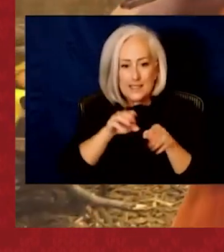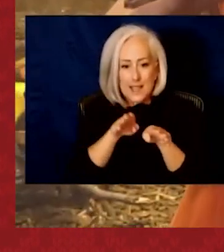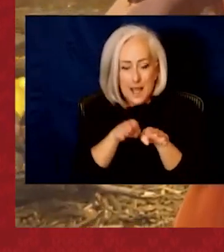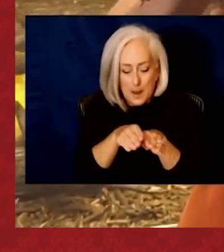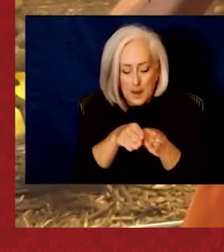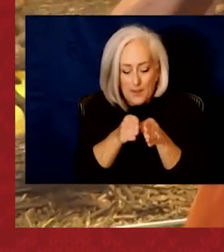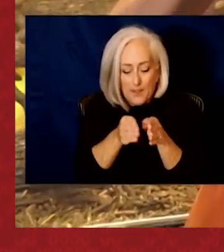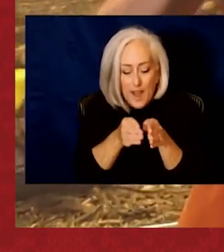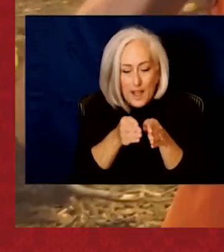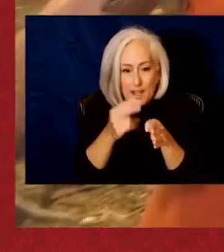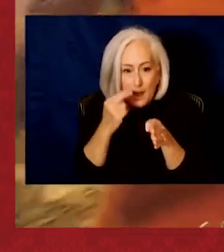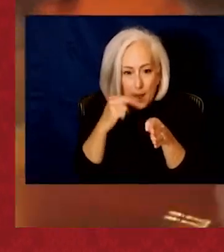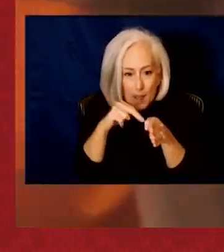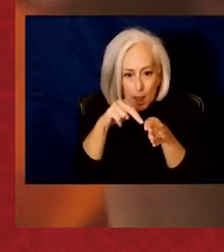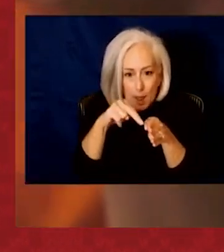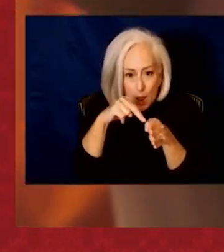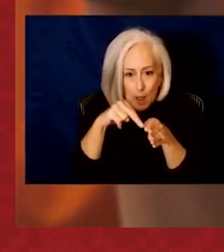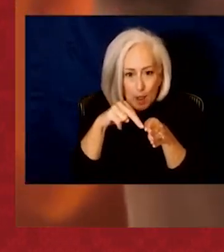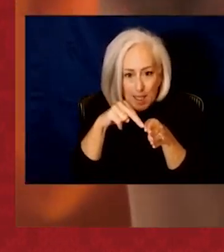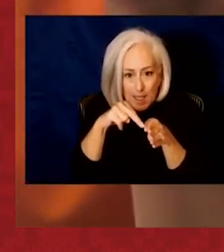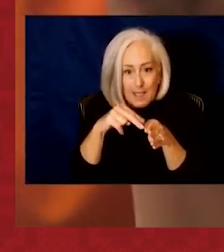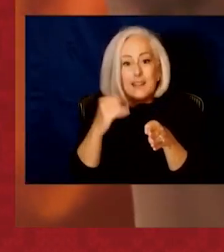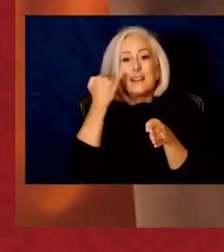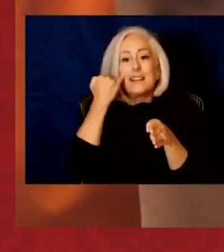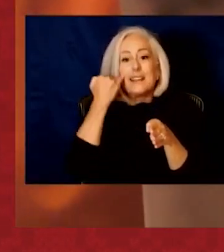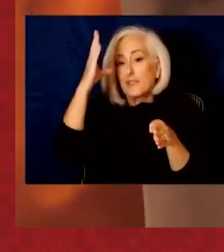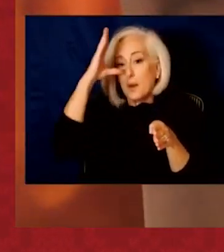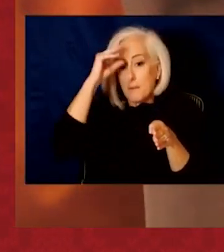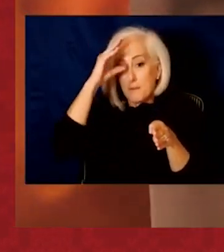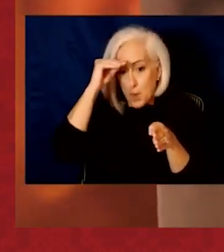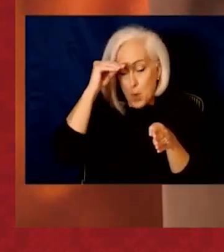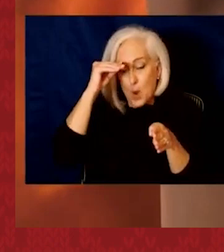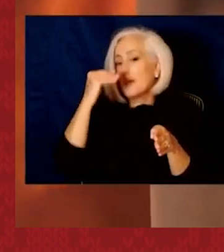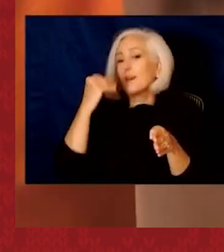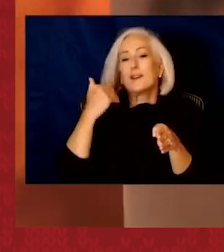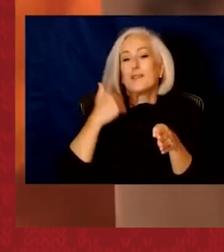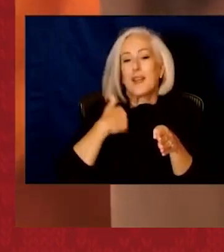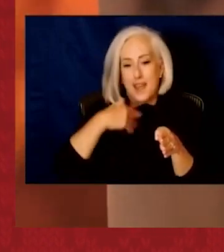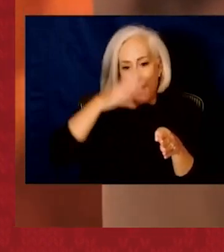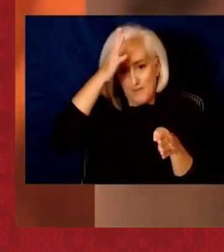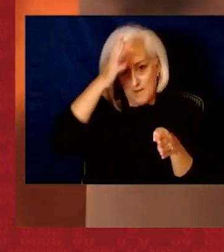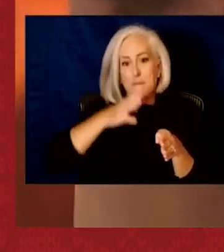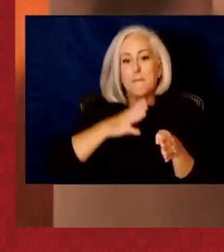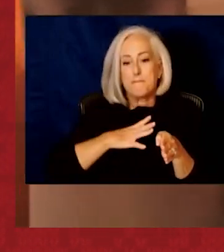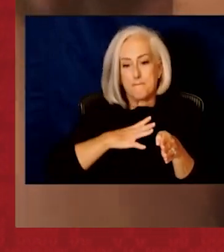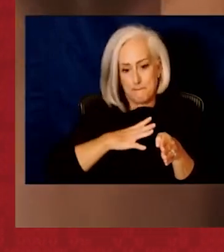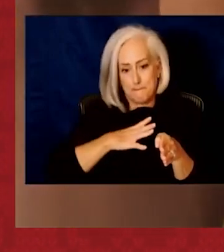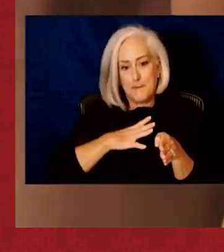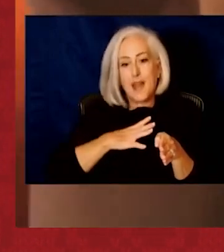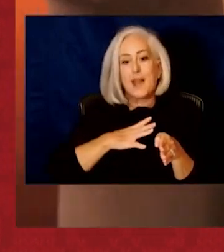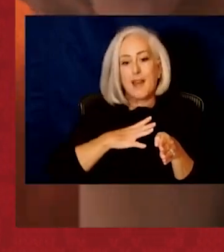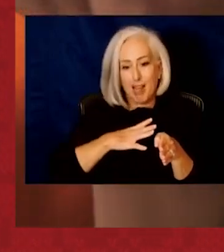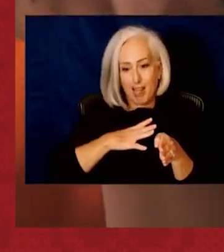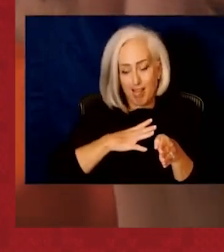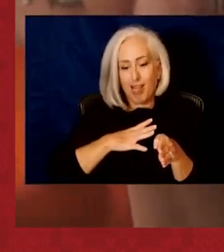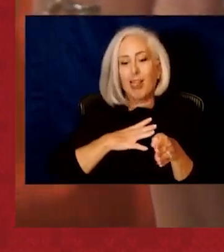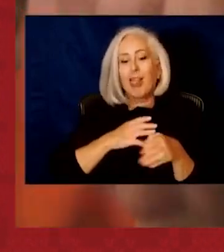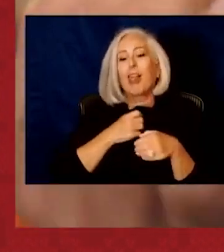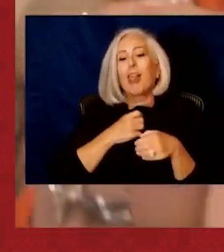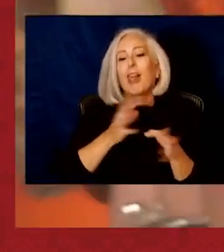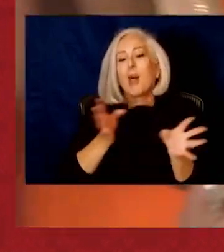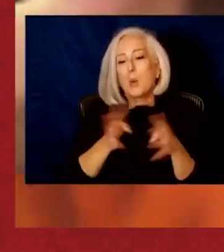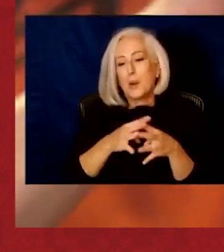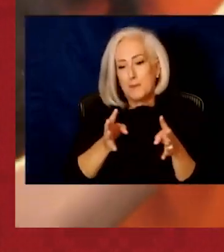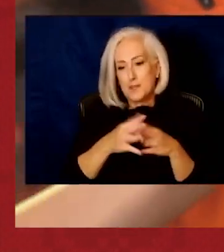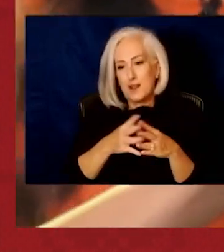cloaca, and if it's a boy, they do have male reproductive parts down there. Interesting. In, like, the but tail for most area. snakes, you